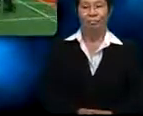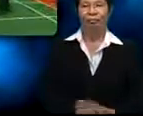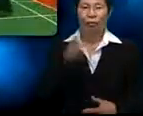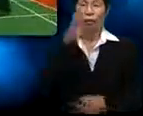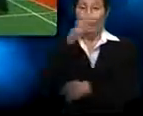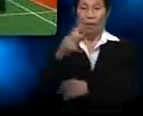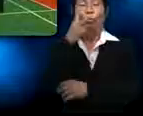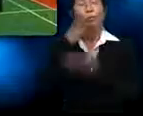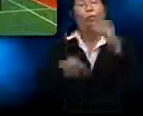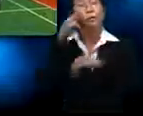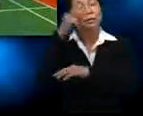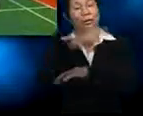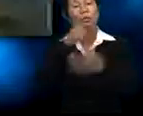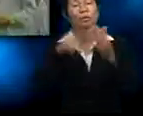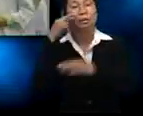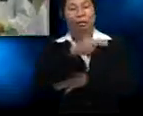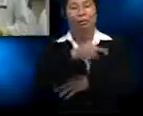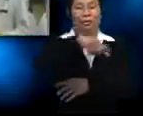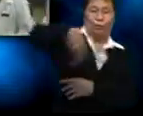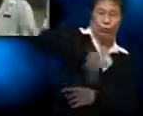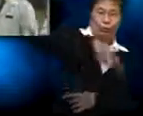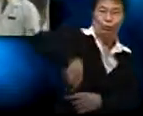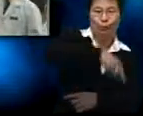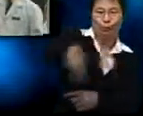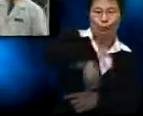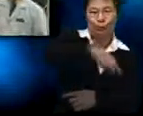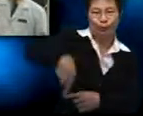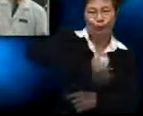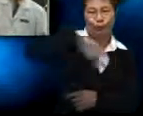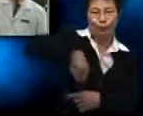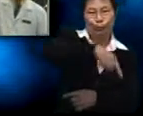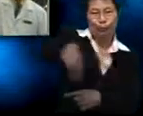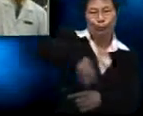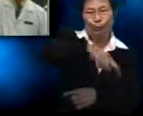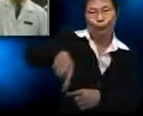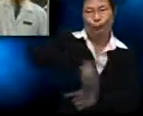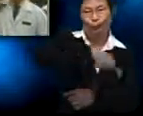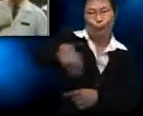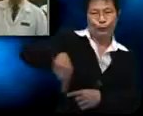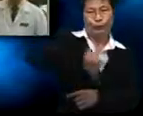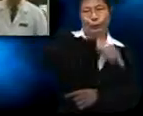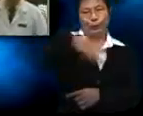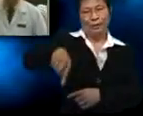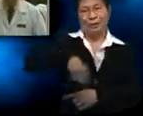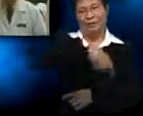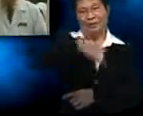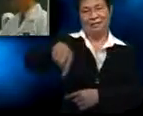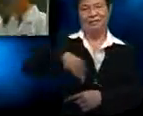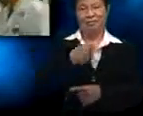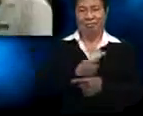Okay, what do you see? The spin axis remain what? Vertical all the